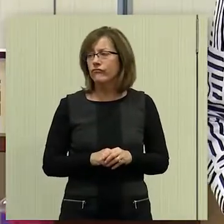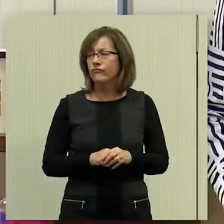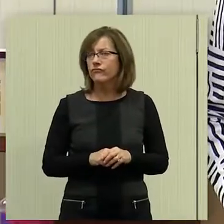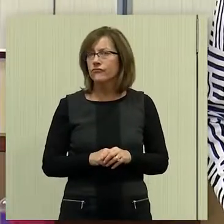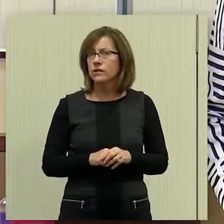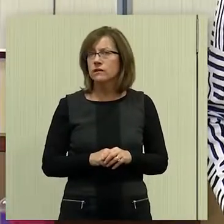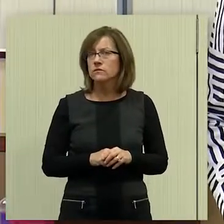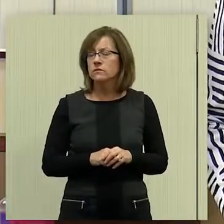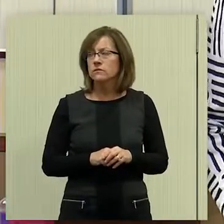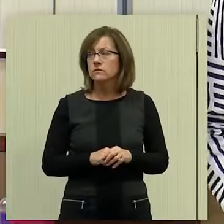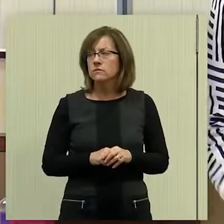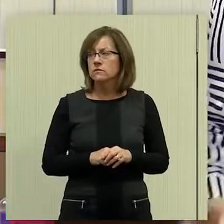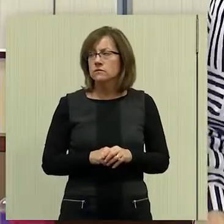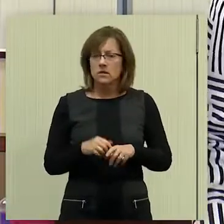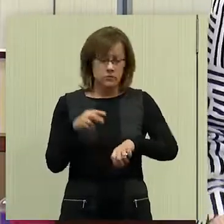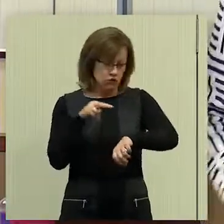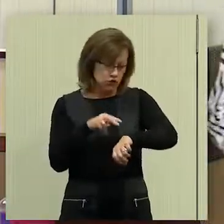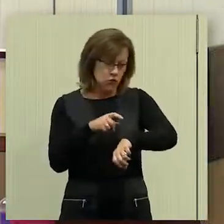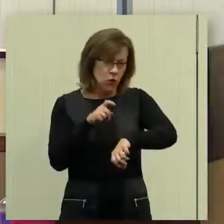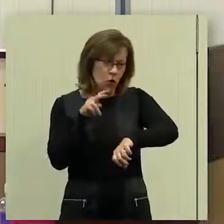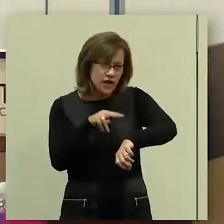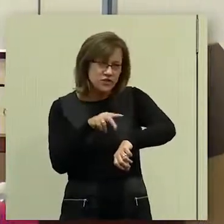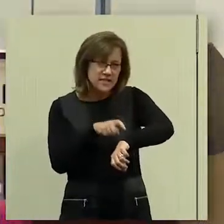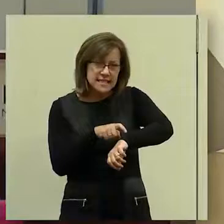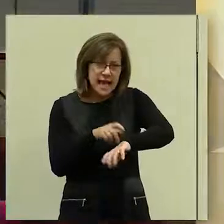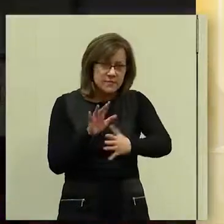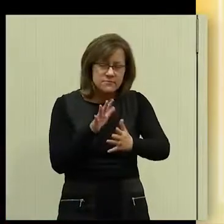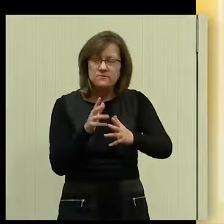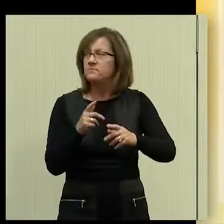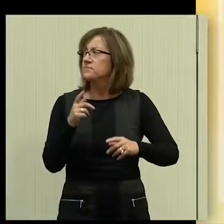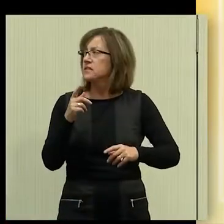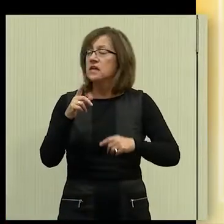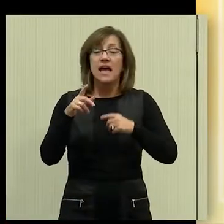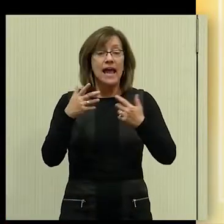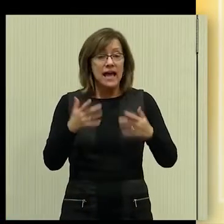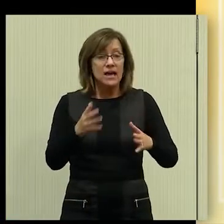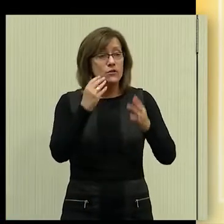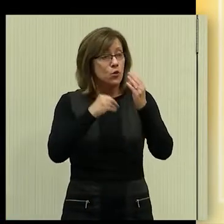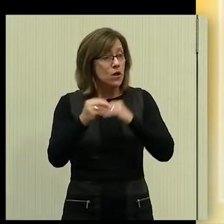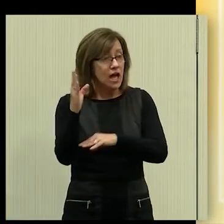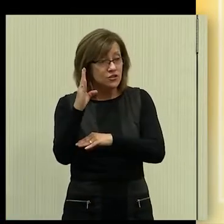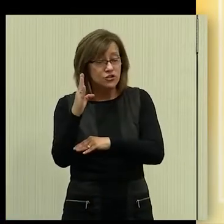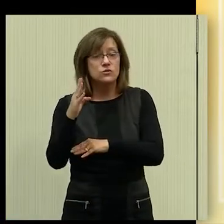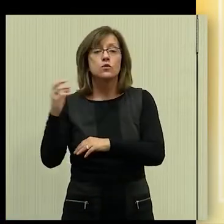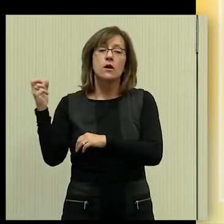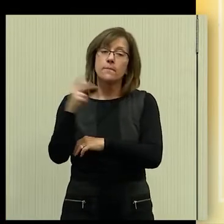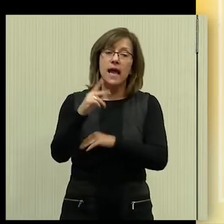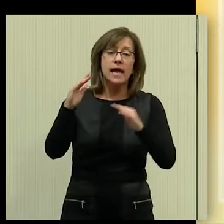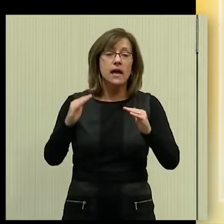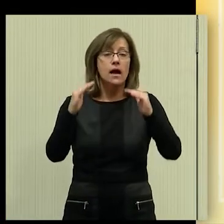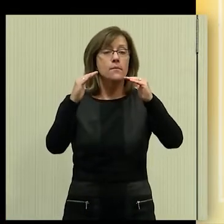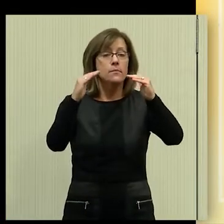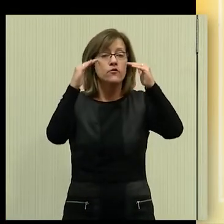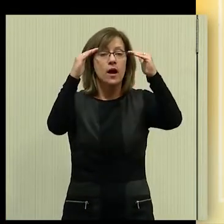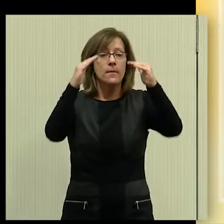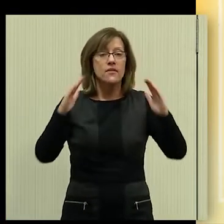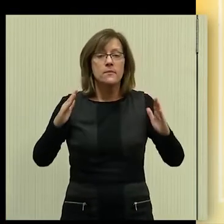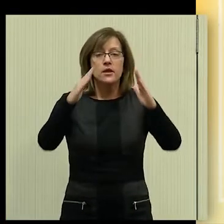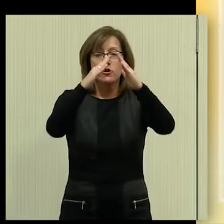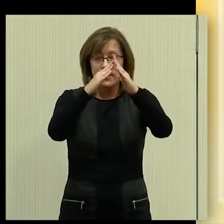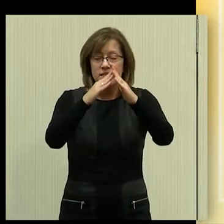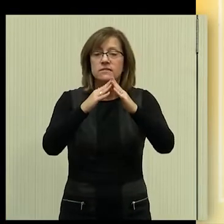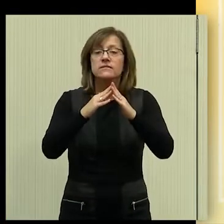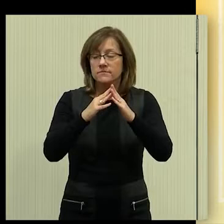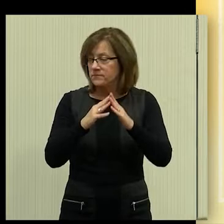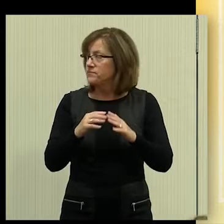my time. Steve's going to direct us to lunch. Let me just tell you, when we come back, we're going to move up on the pyramid and look at environments, and then we'll go to targeted